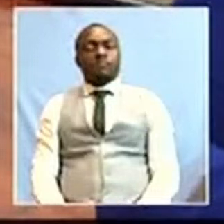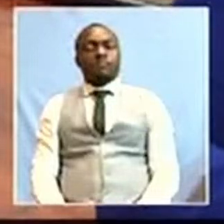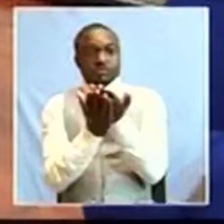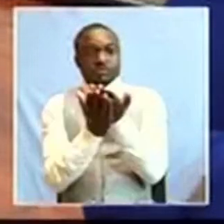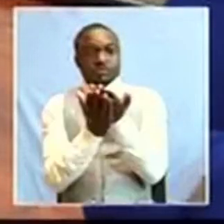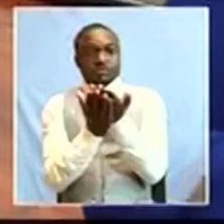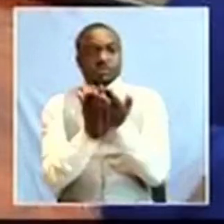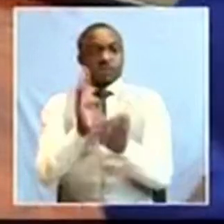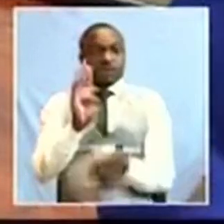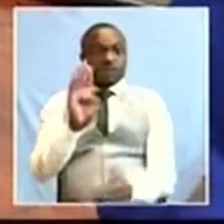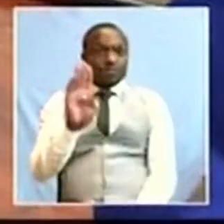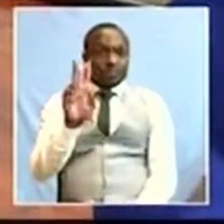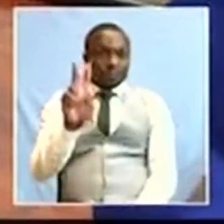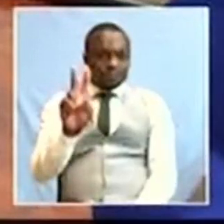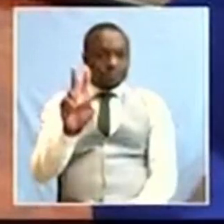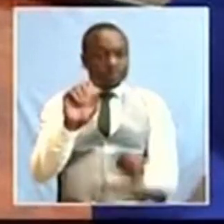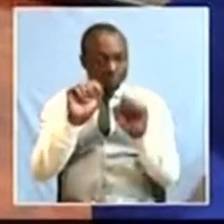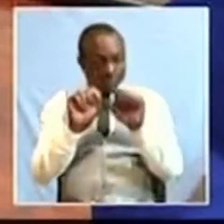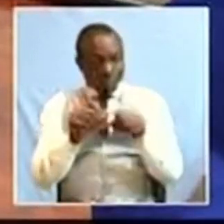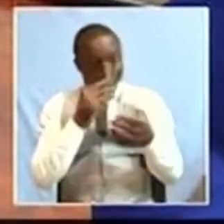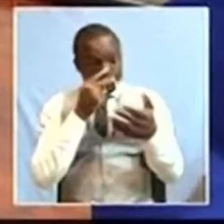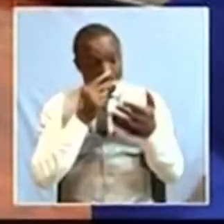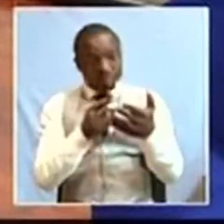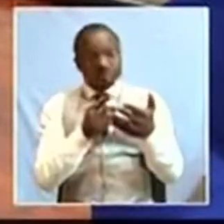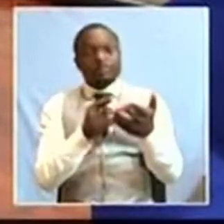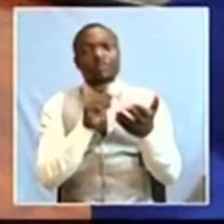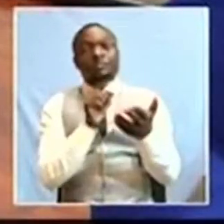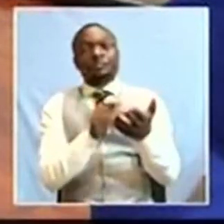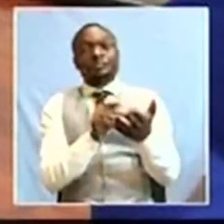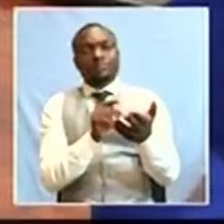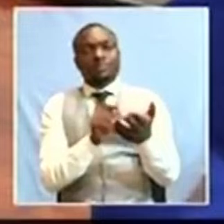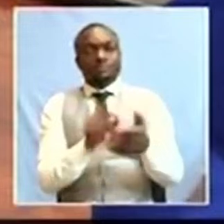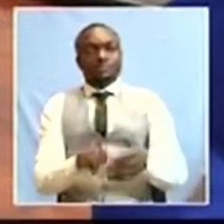Appendix B2 refers to that.